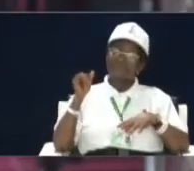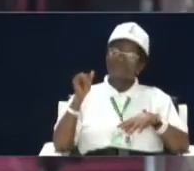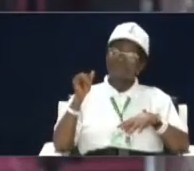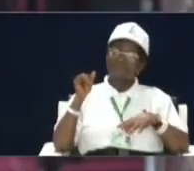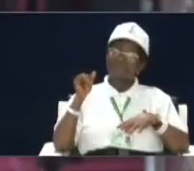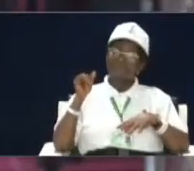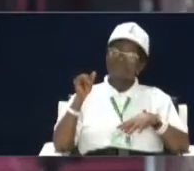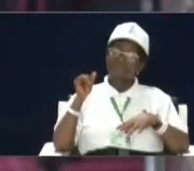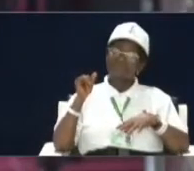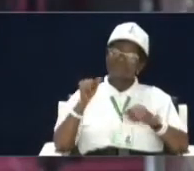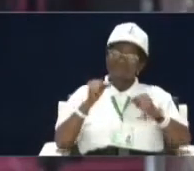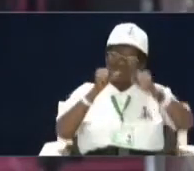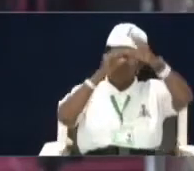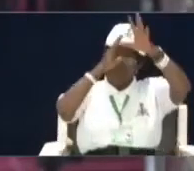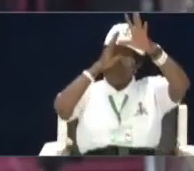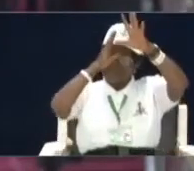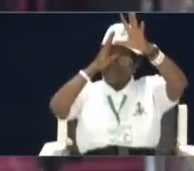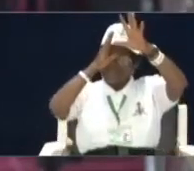Father,